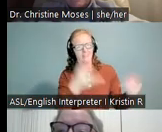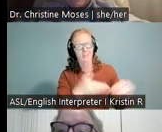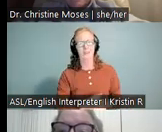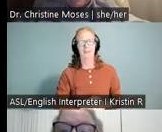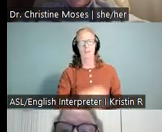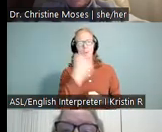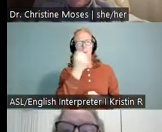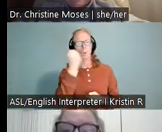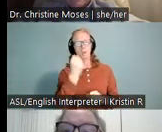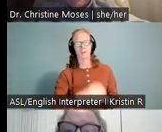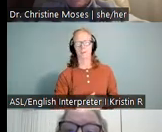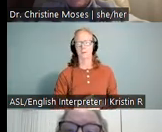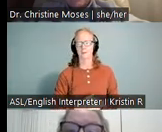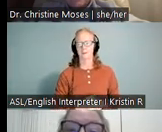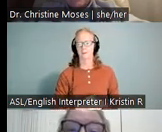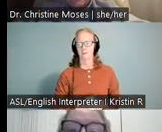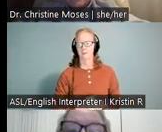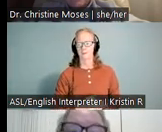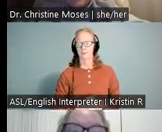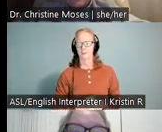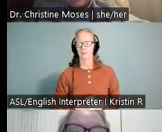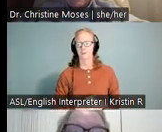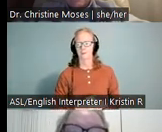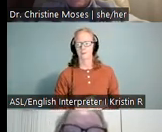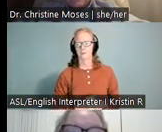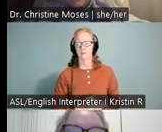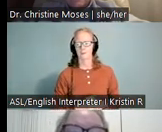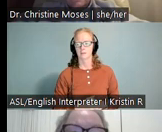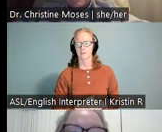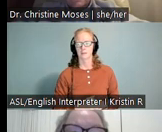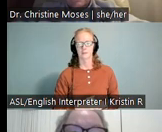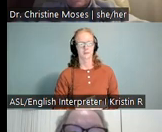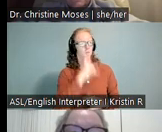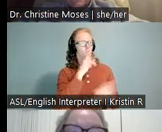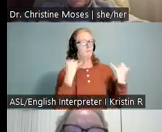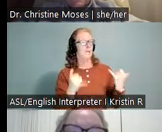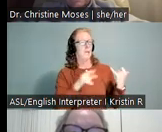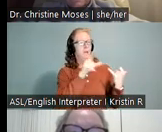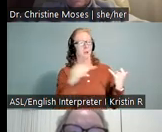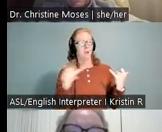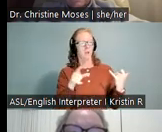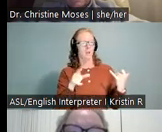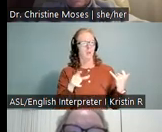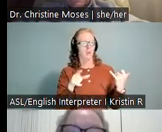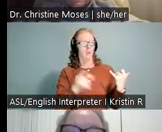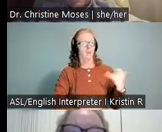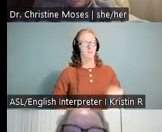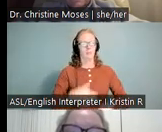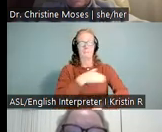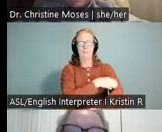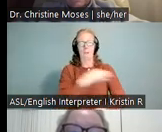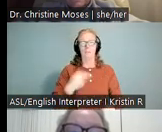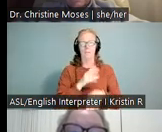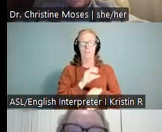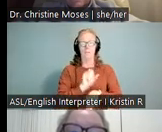Hold on, let me get the faces out of the way. So we are right now in the powers and duties phase, which